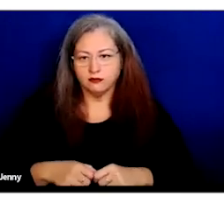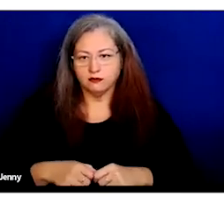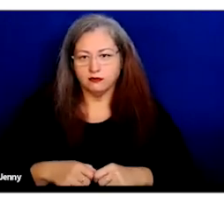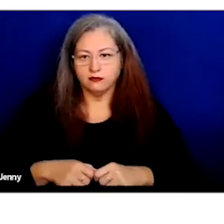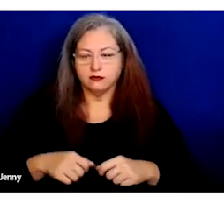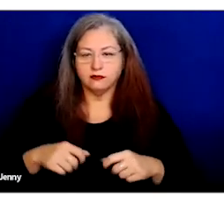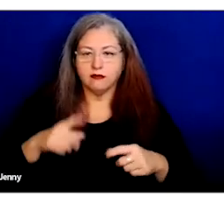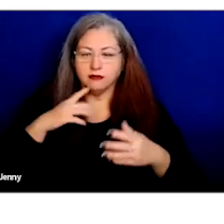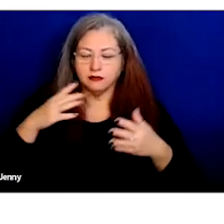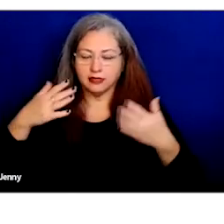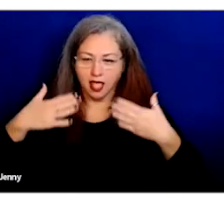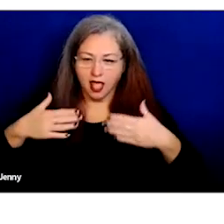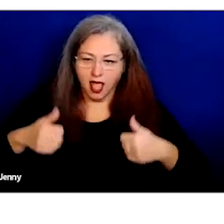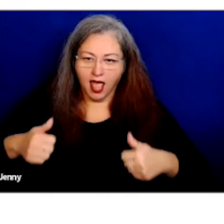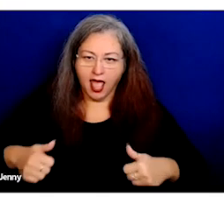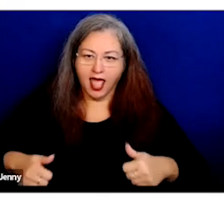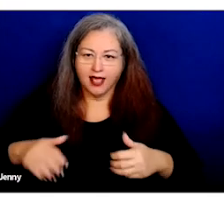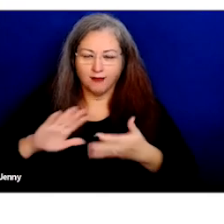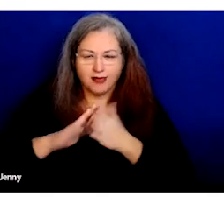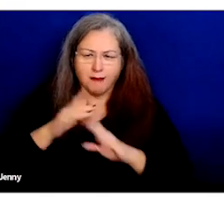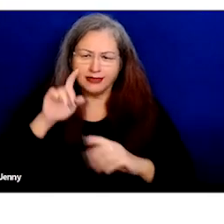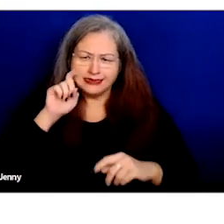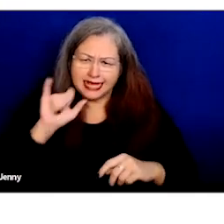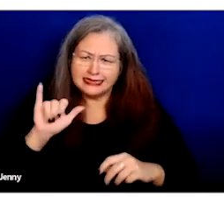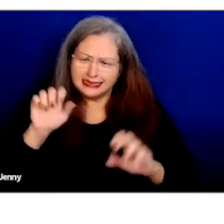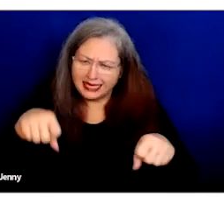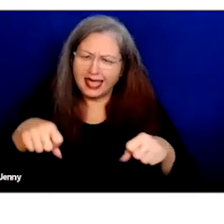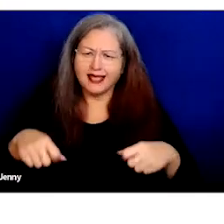and work your way down. Get sexy with it.